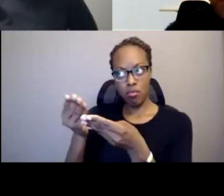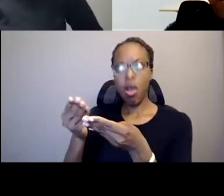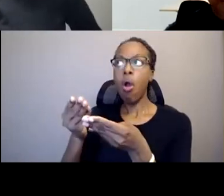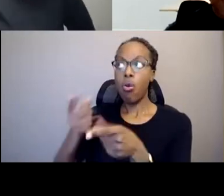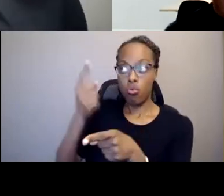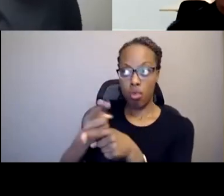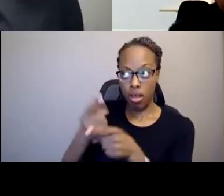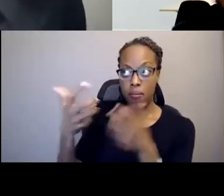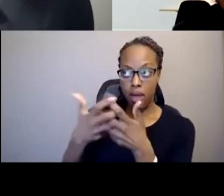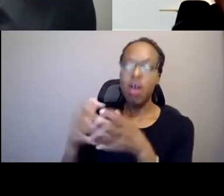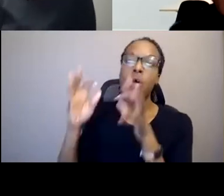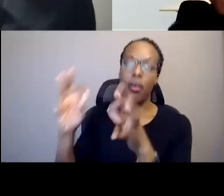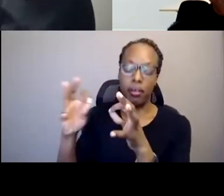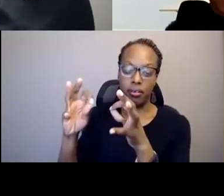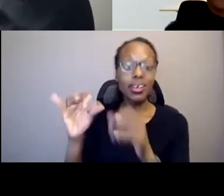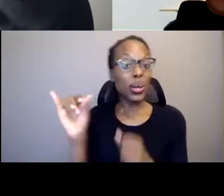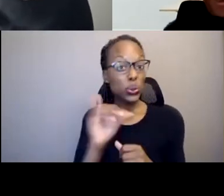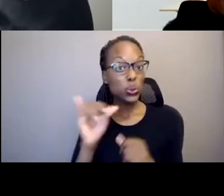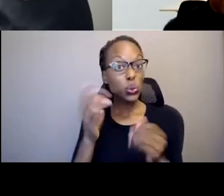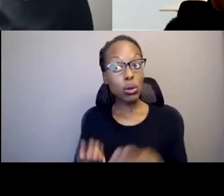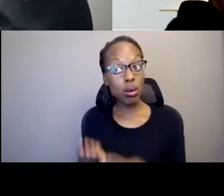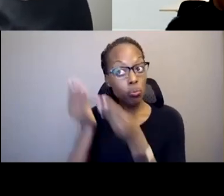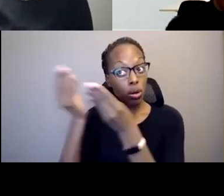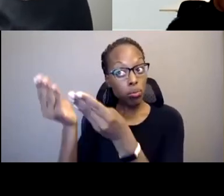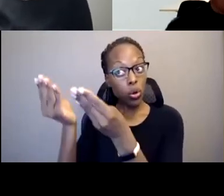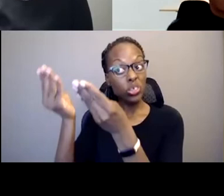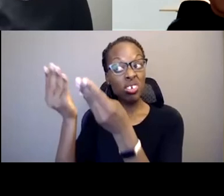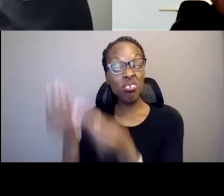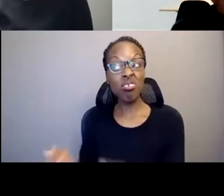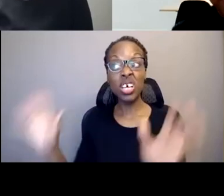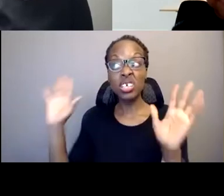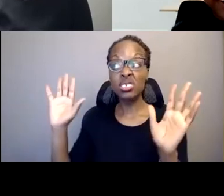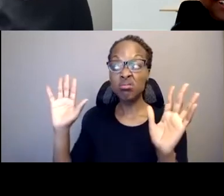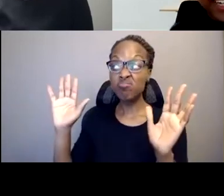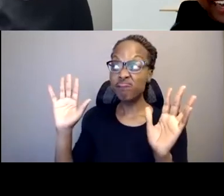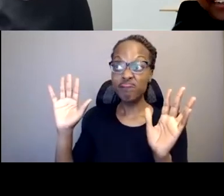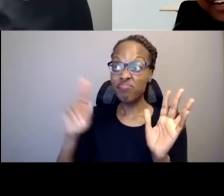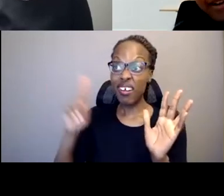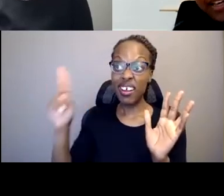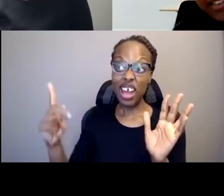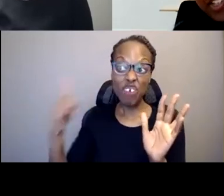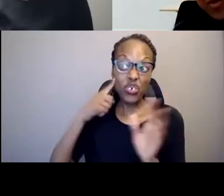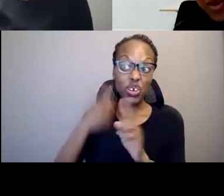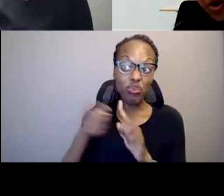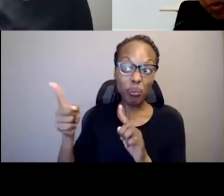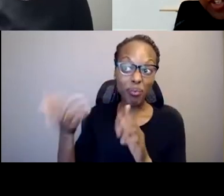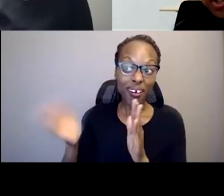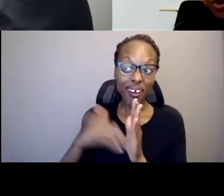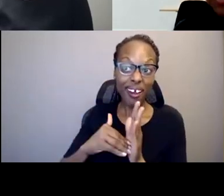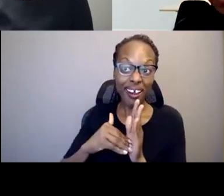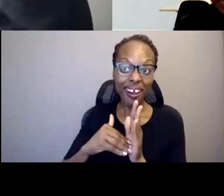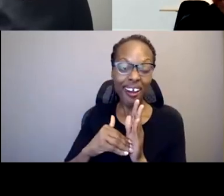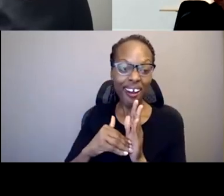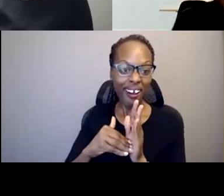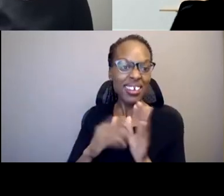Once you put a proposal in, doesn't mean that it's sort of the last time that you'll ever hear from a funder again. I think it's just being open